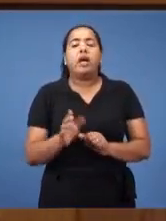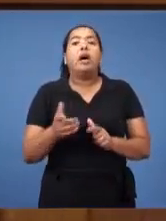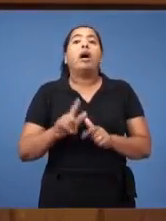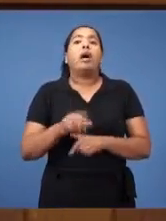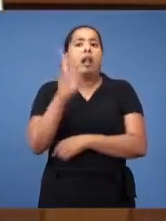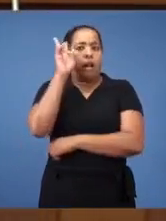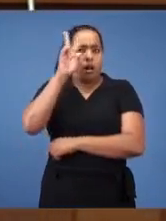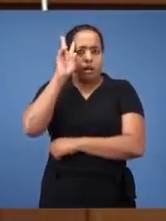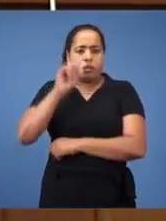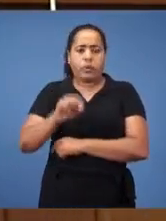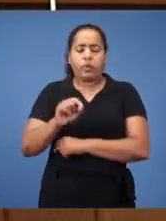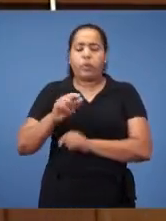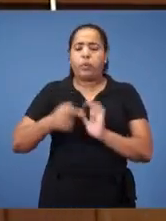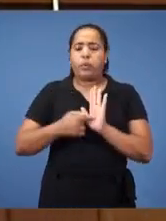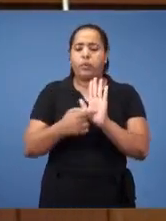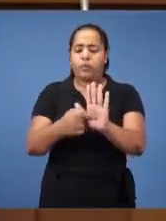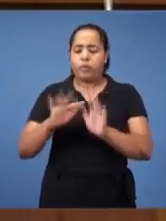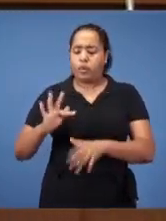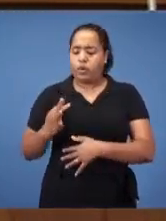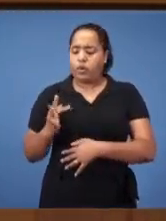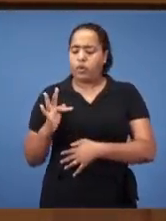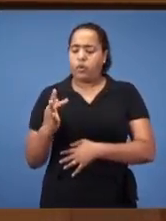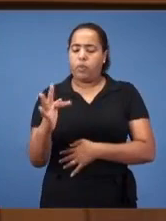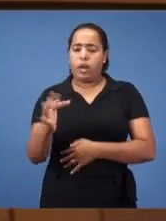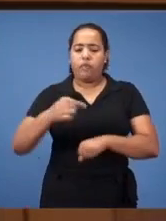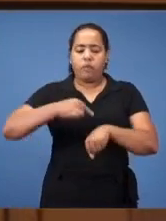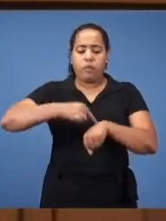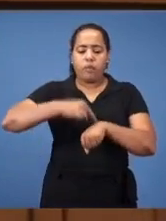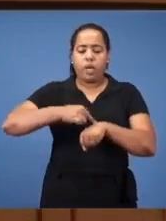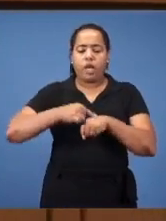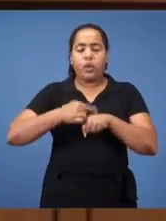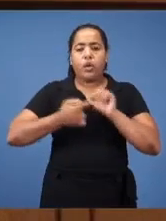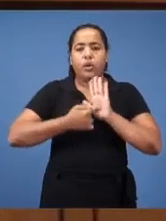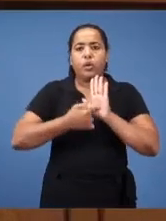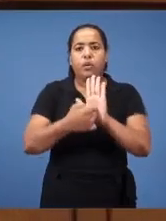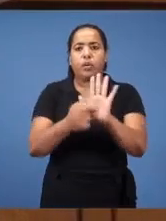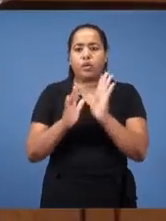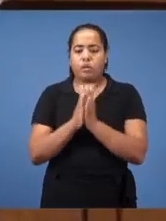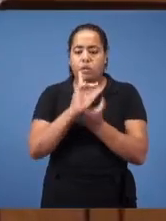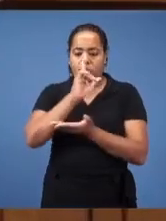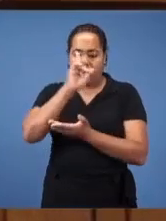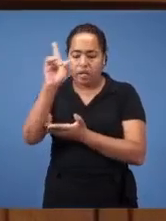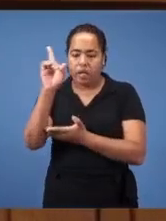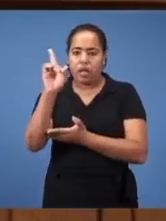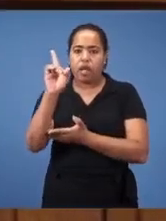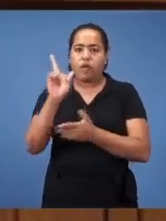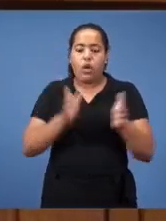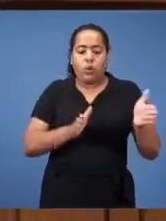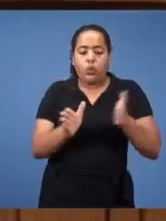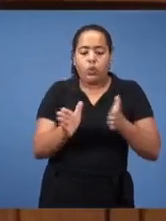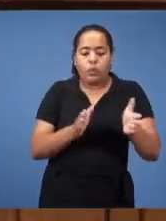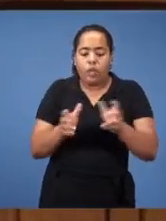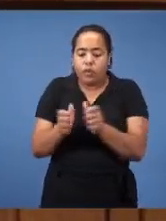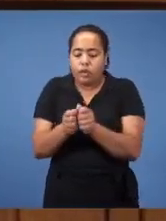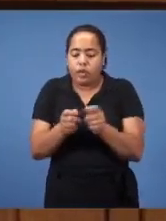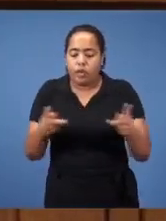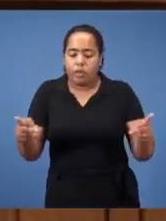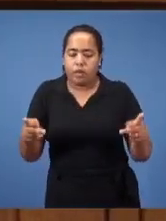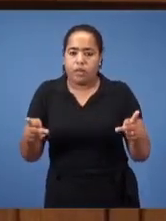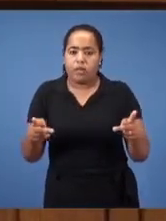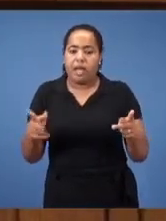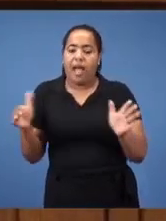you, when we speak about the time called soon here, is when we speak about the time here in